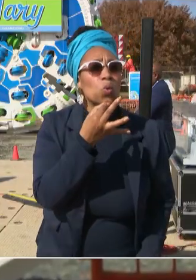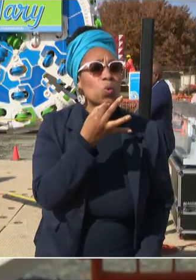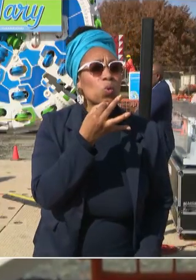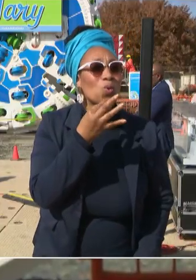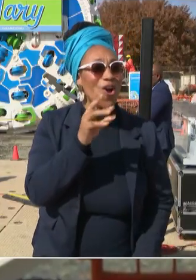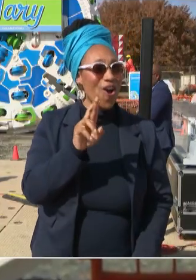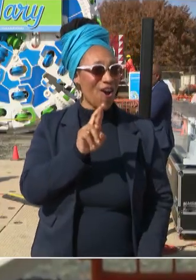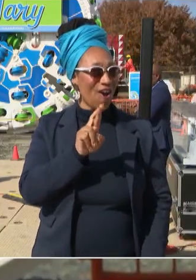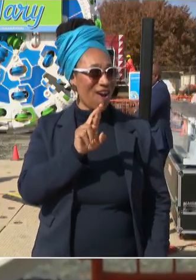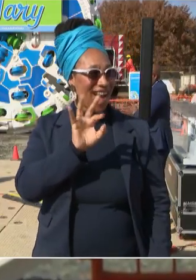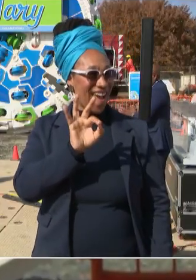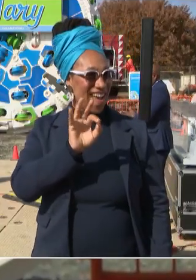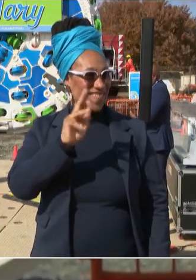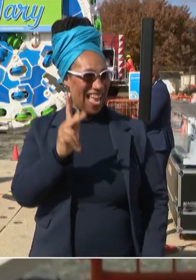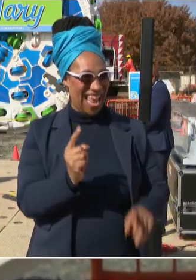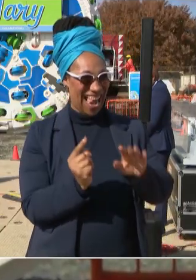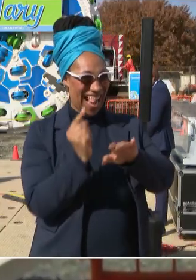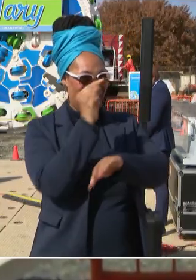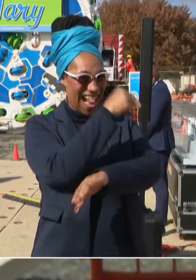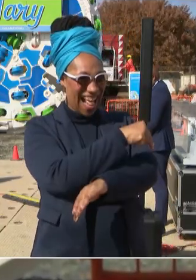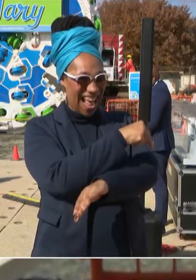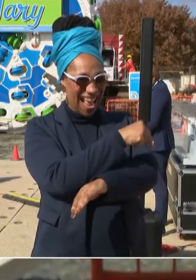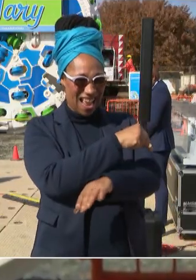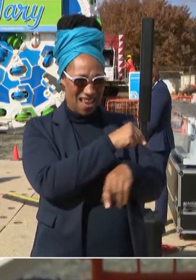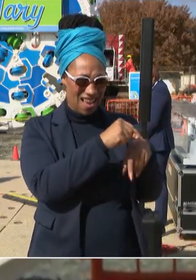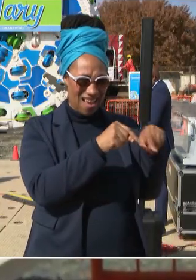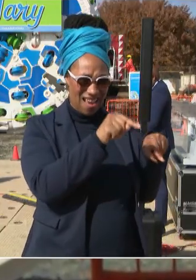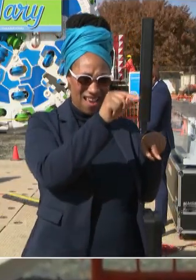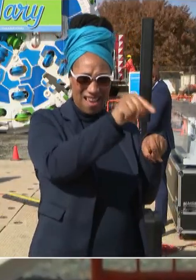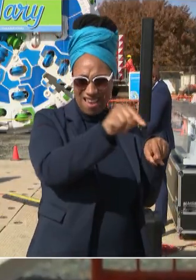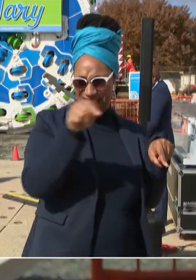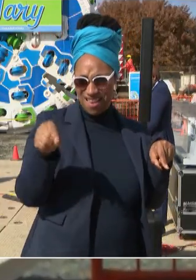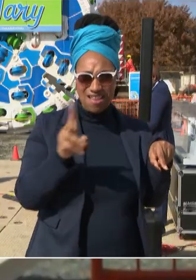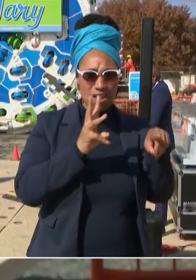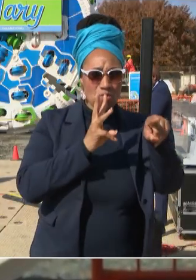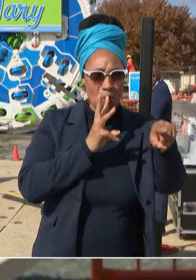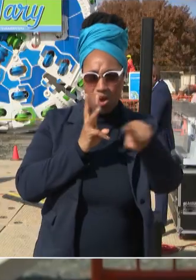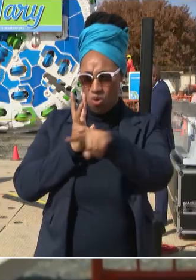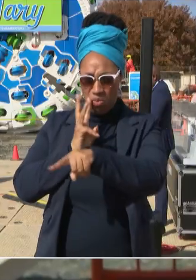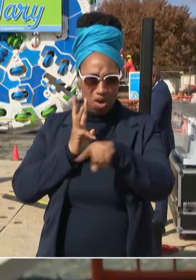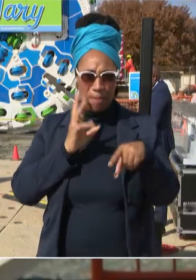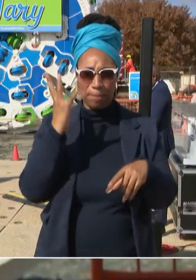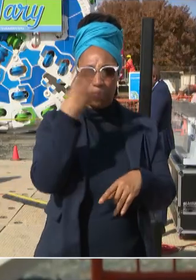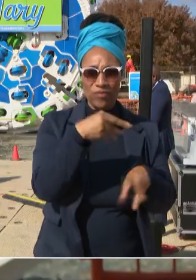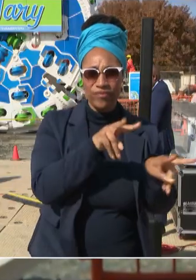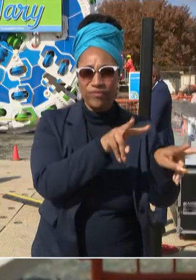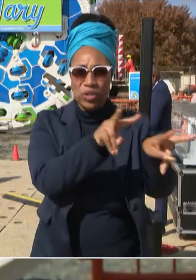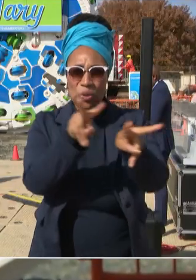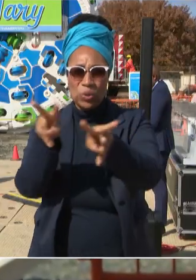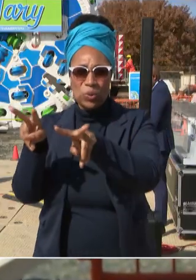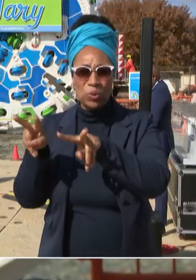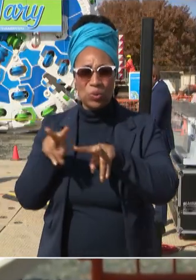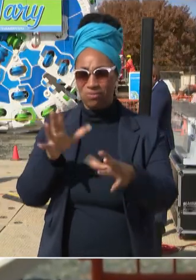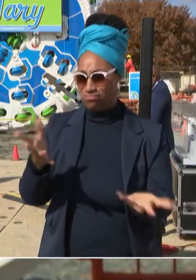do, we know that we're on the pathway to making them also better for our residents and